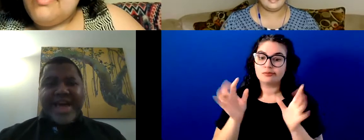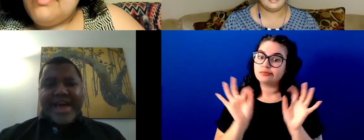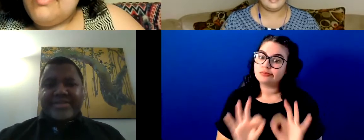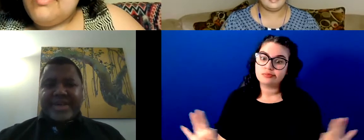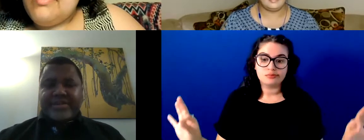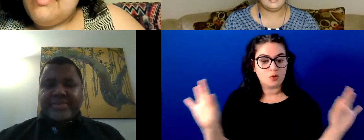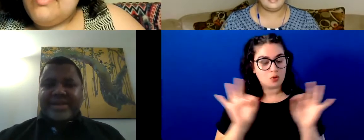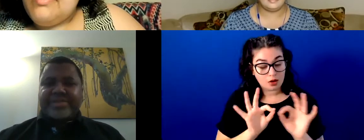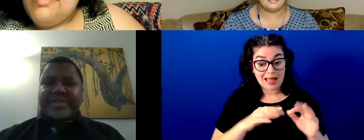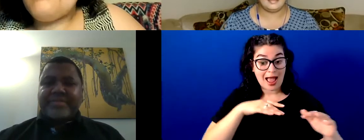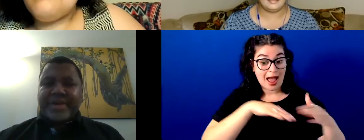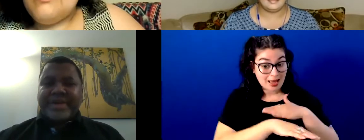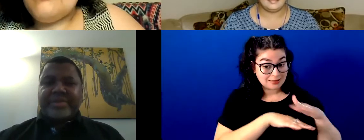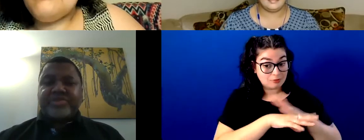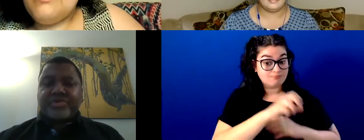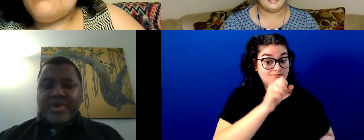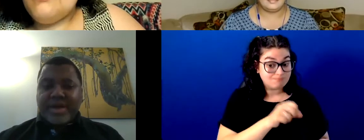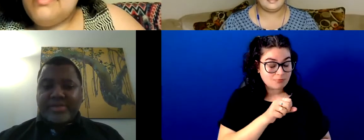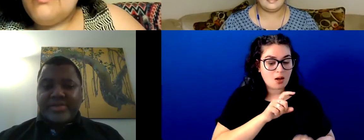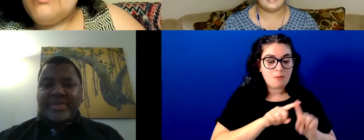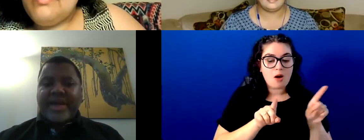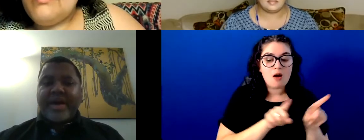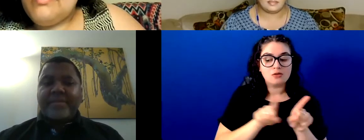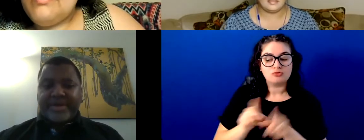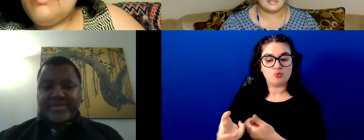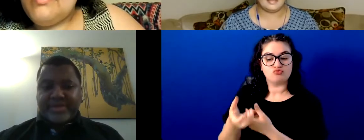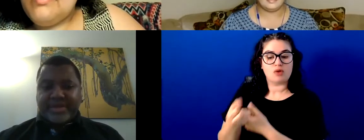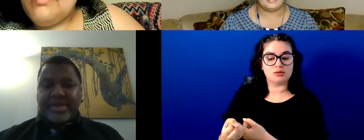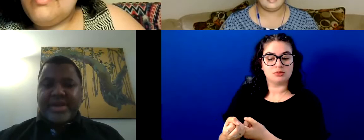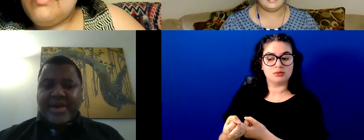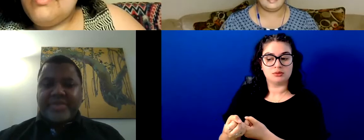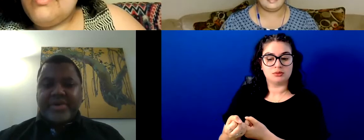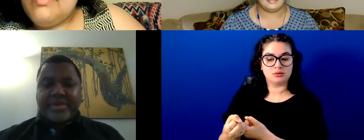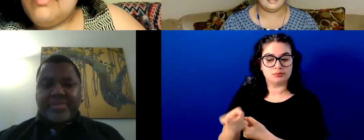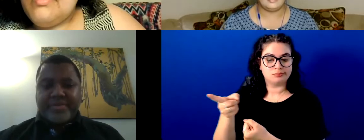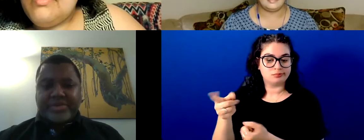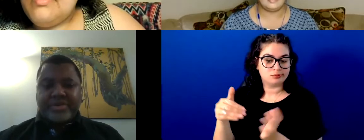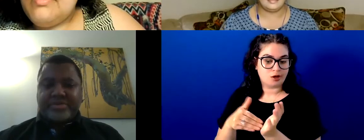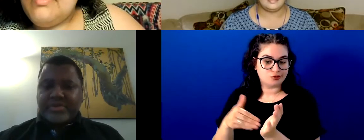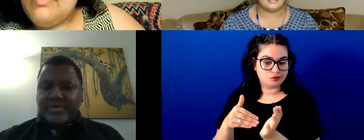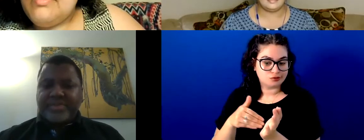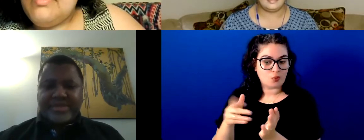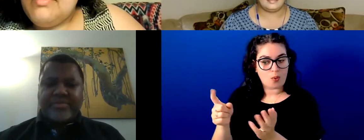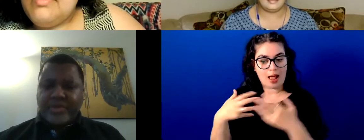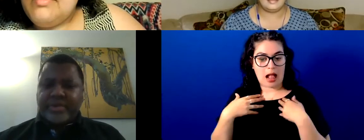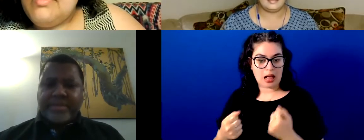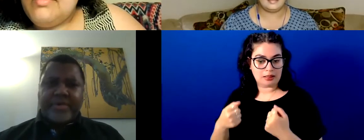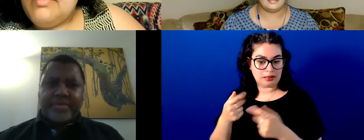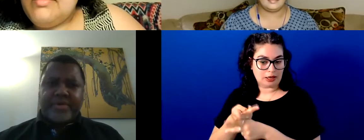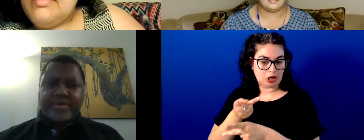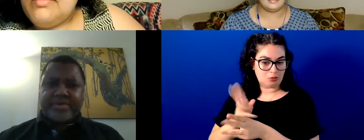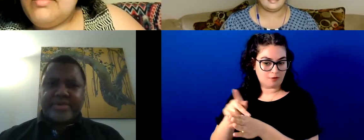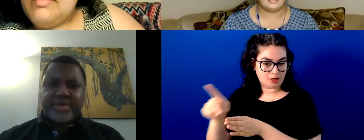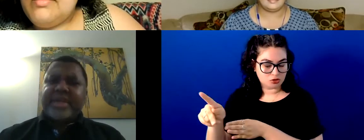just access, but actually being able to trust the competency of the healthcare professional. So you made some really